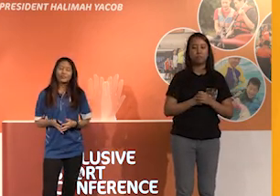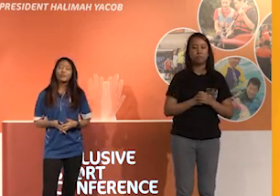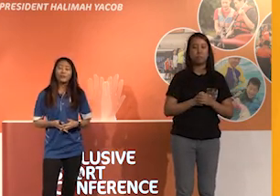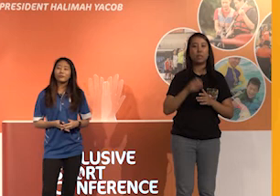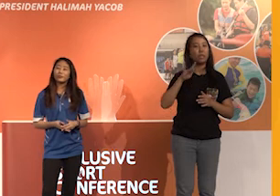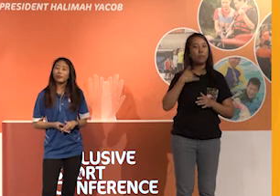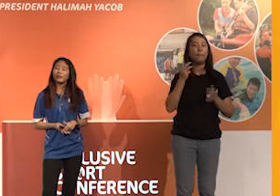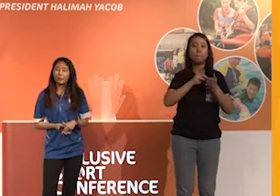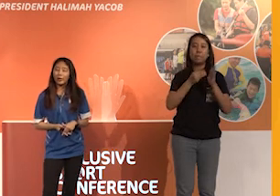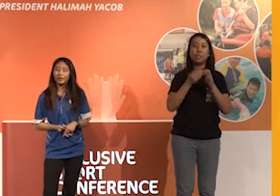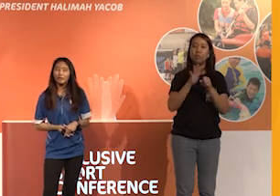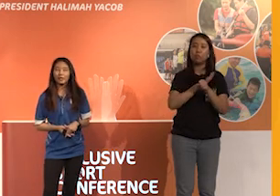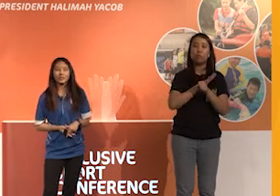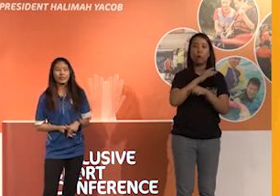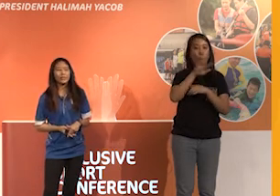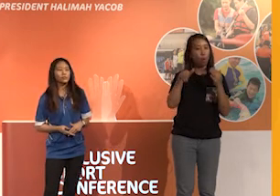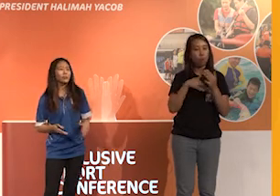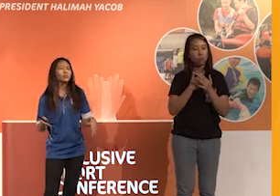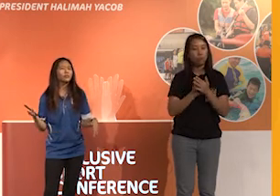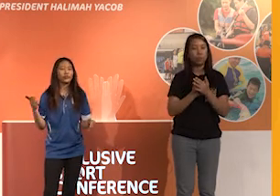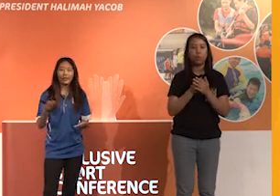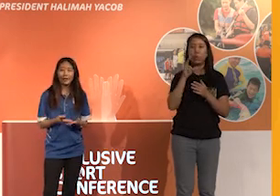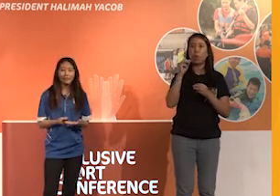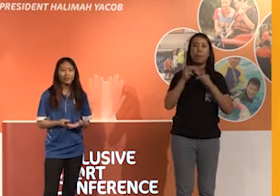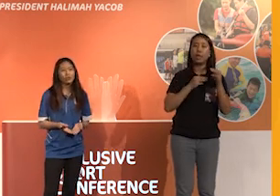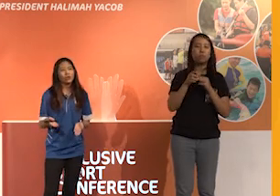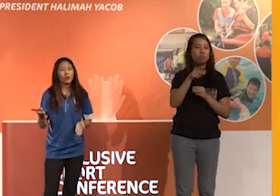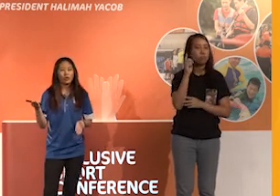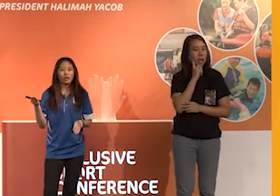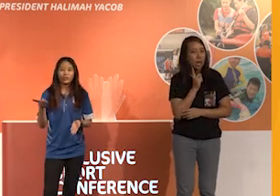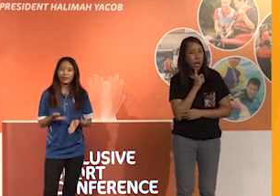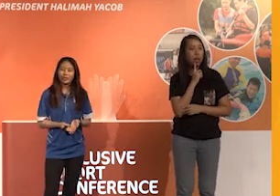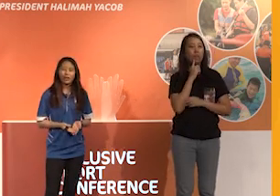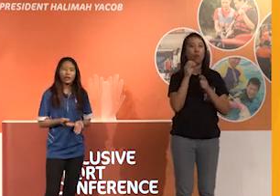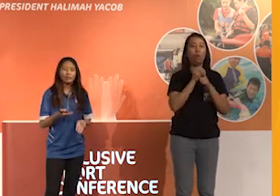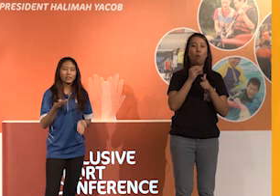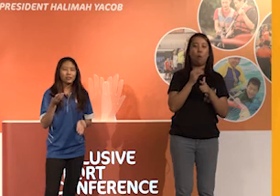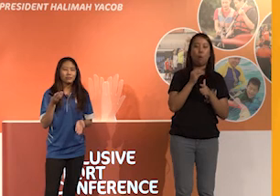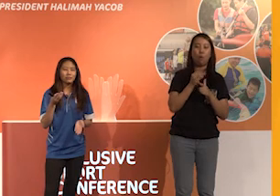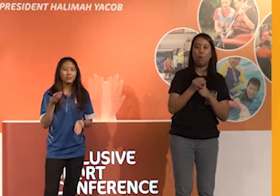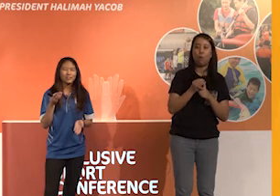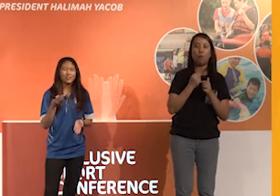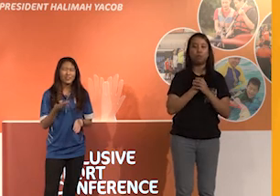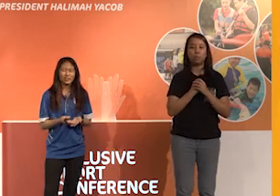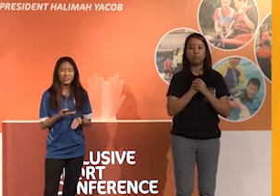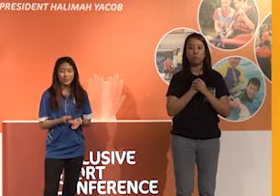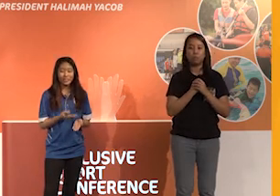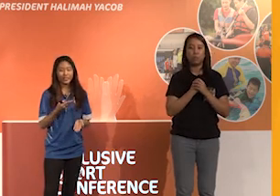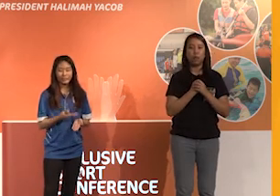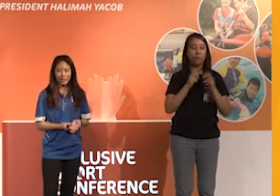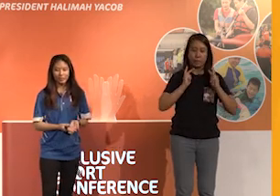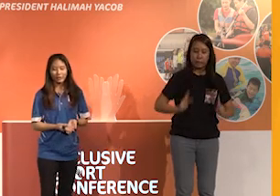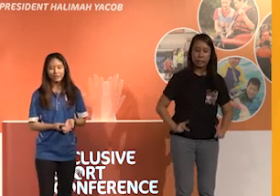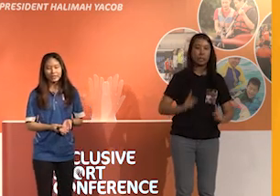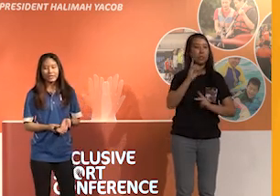like it's very meaningful for everyone because like no matter if you're deaf or hearing, visual disabilities